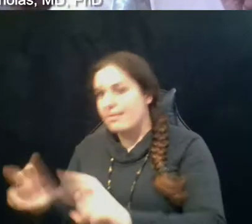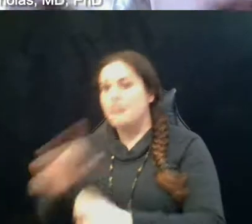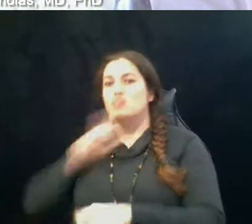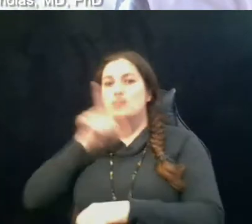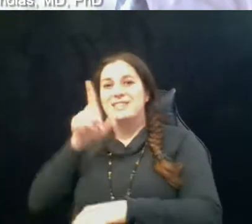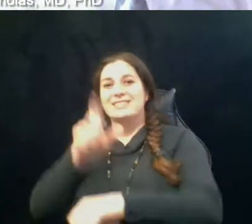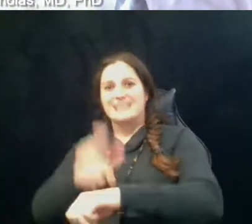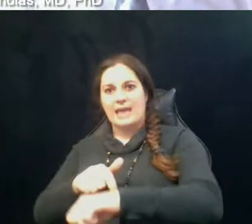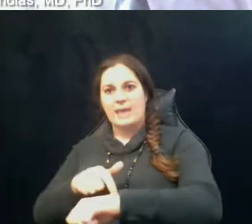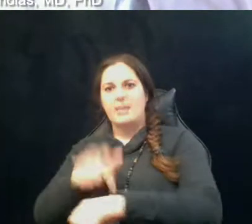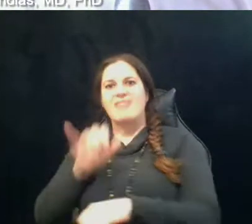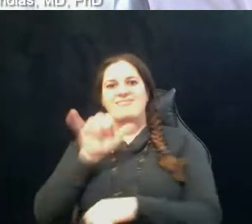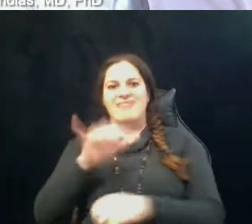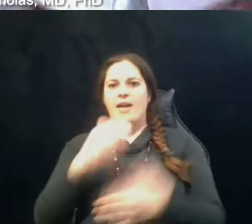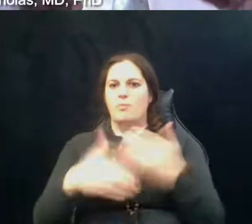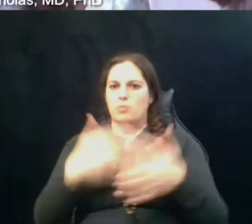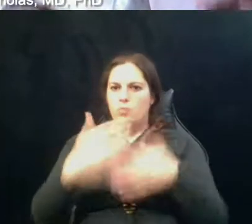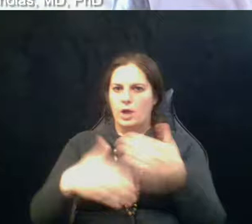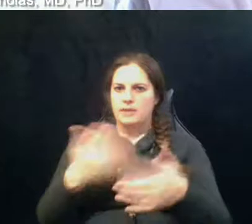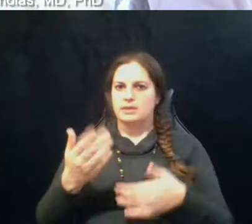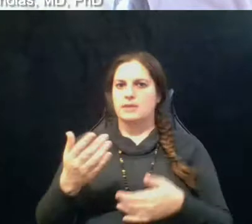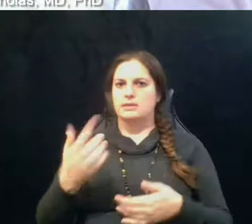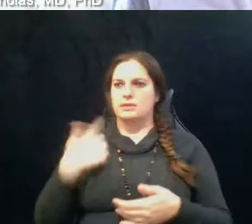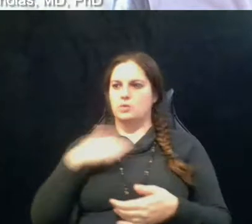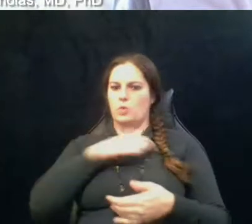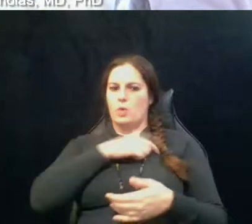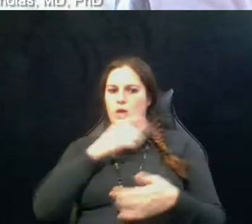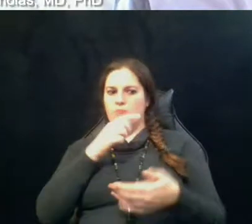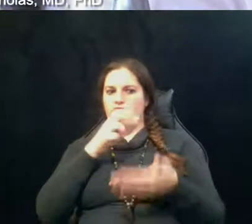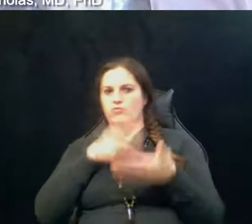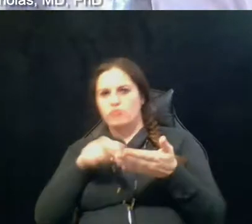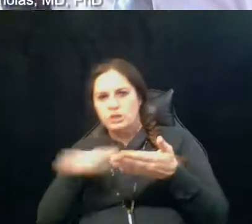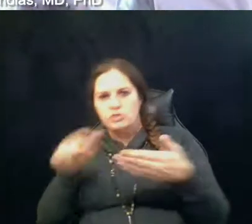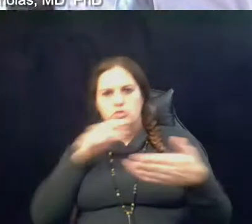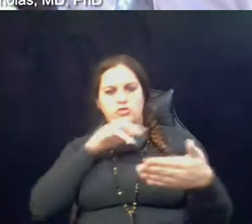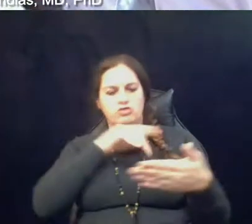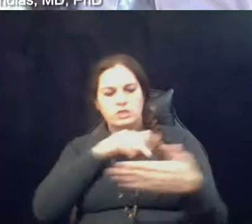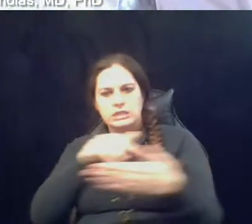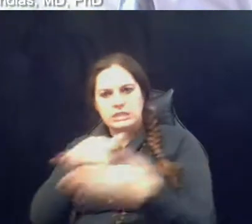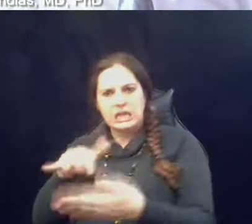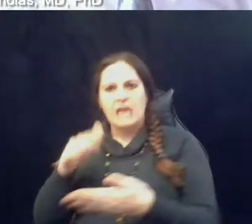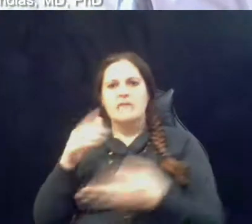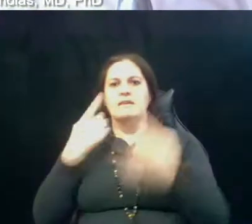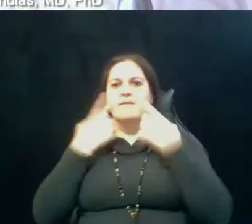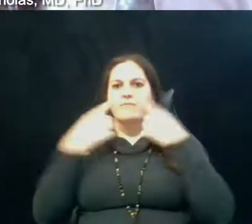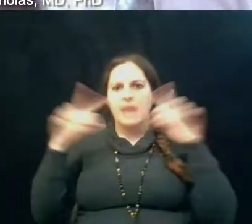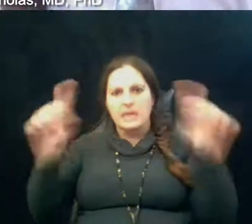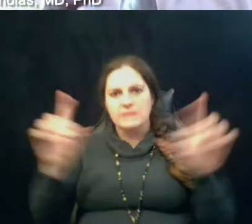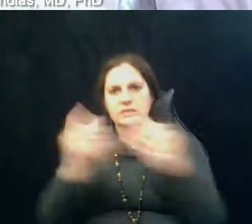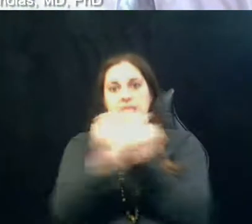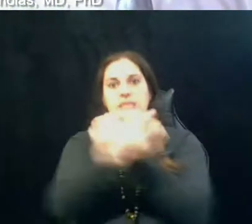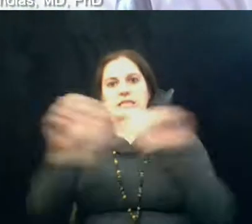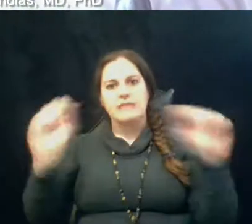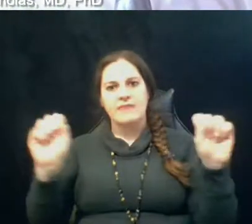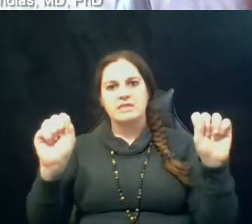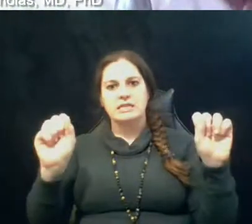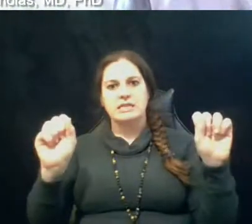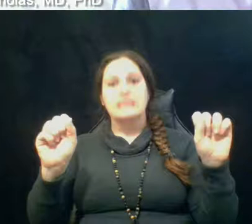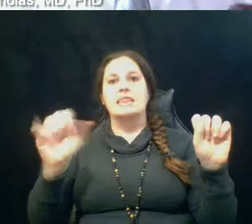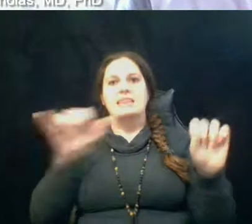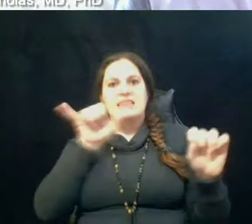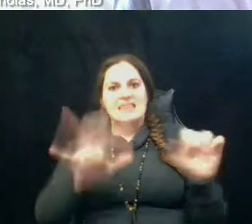of examining these vaccines, their efficacy and their safety is happening like it's supposed to. I want them to